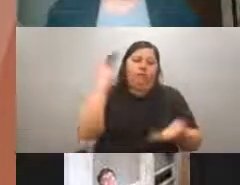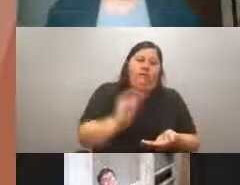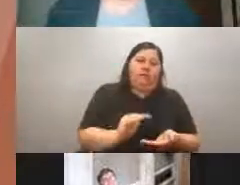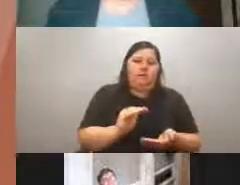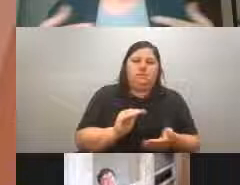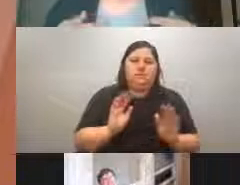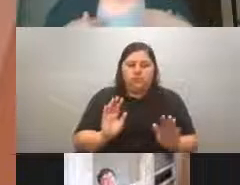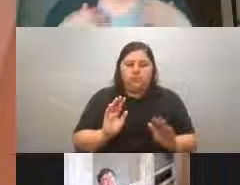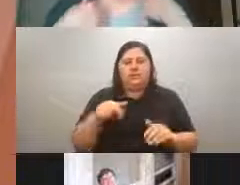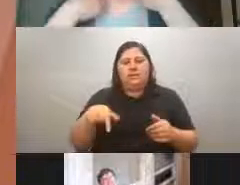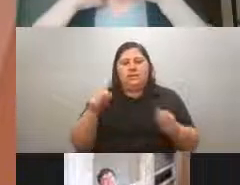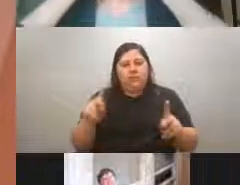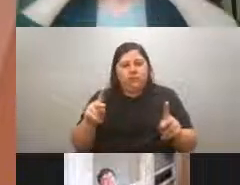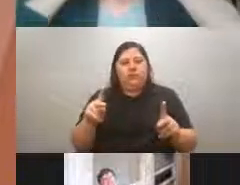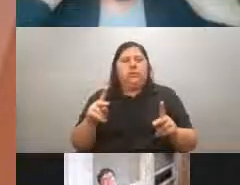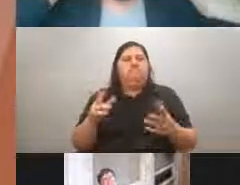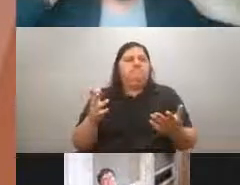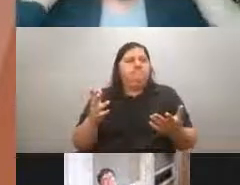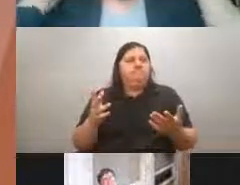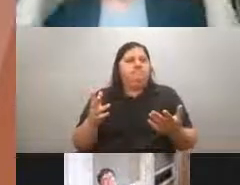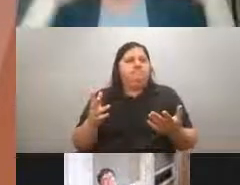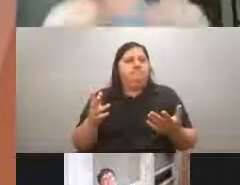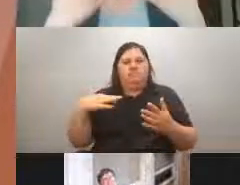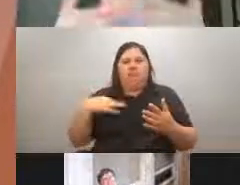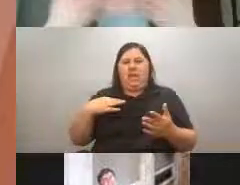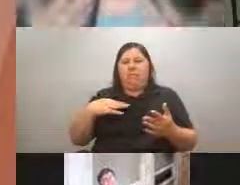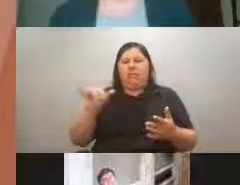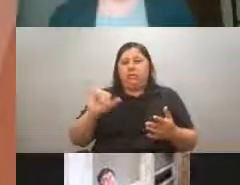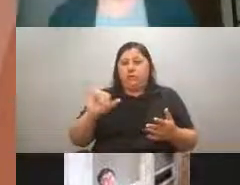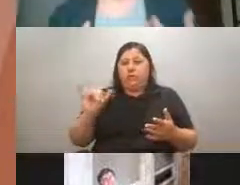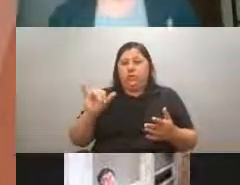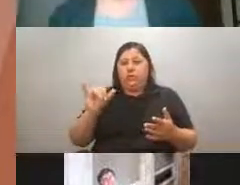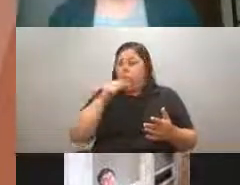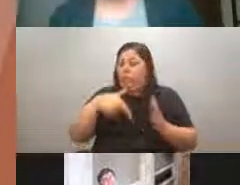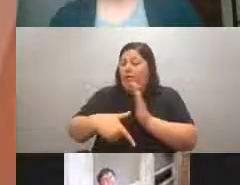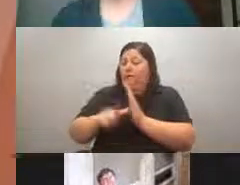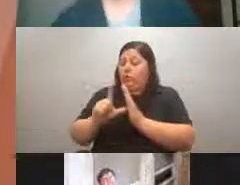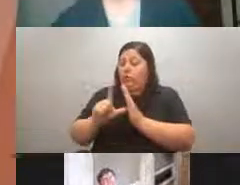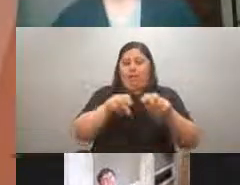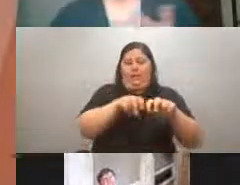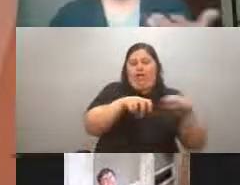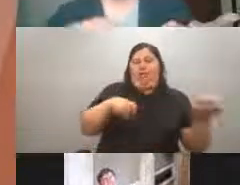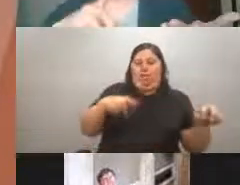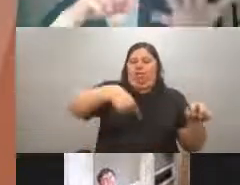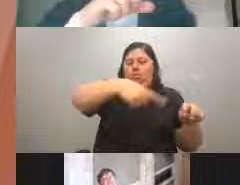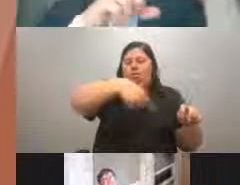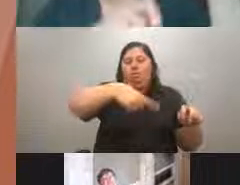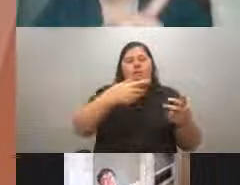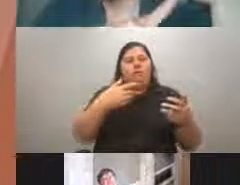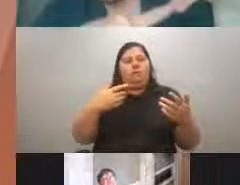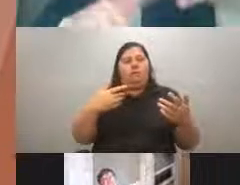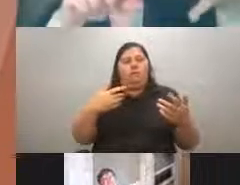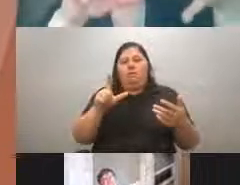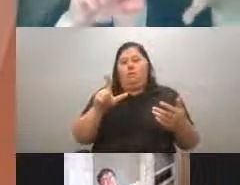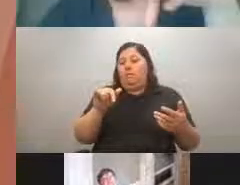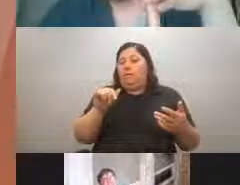This opportunity is going to be, the applications I'll say too are going to be reviewed by a panel, which is comprised of Lincoln High School